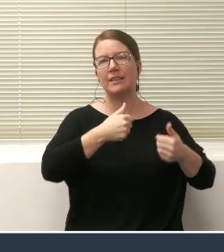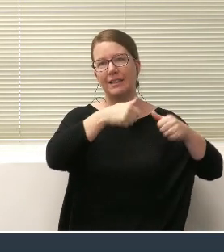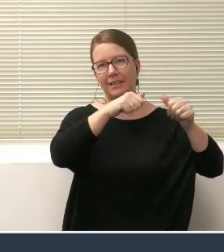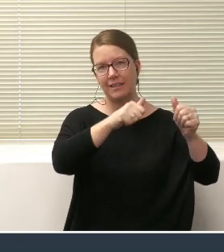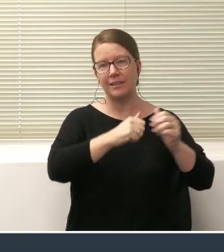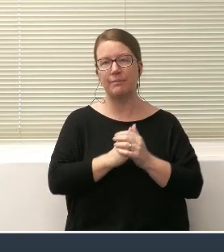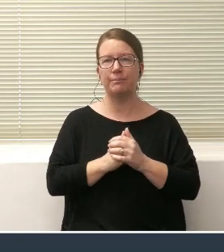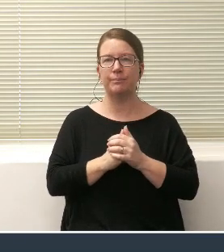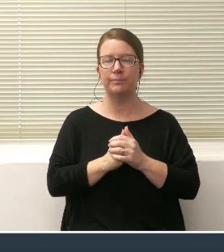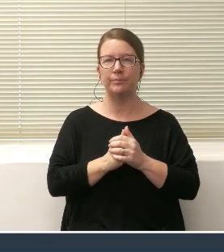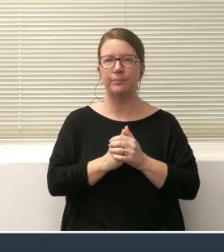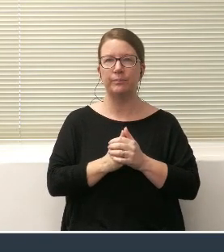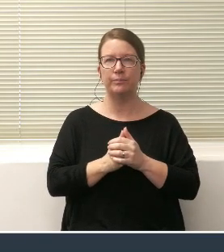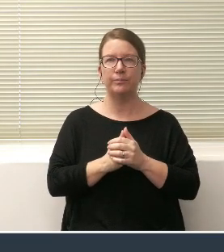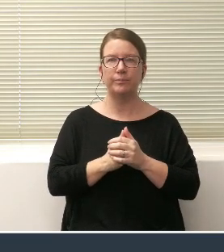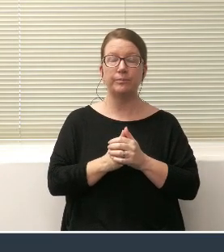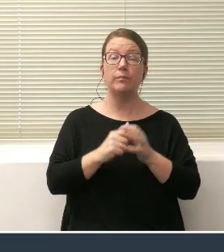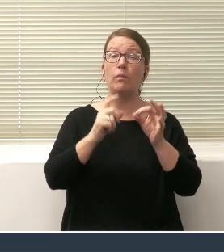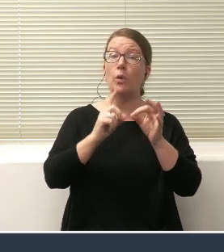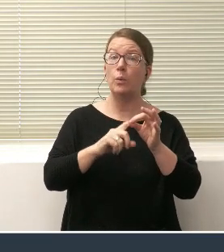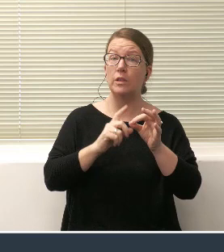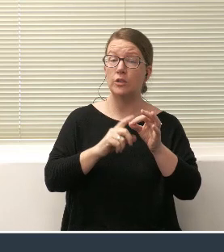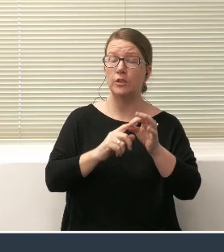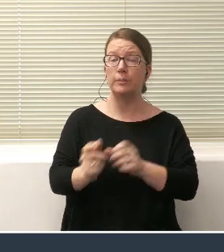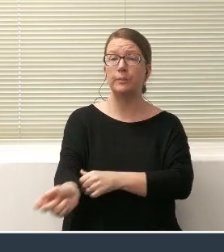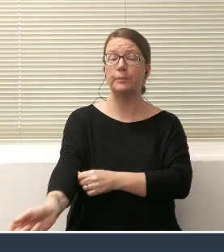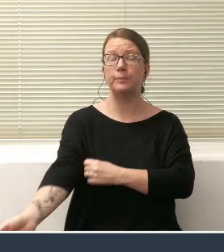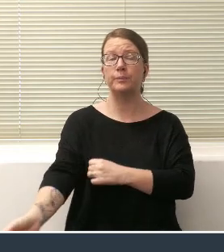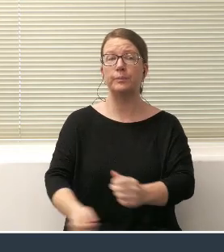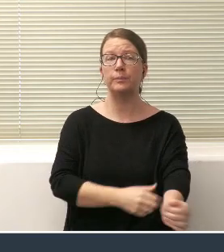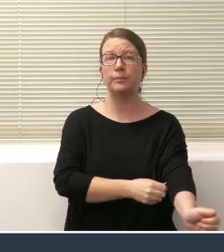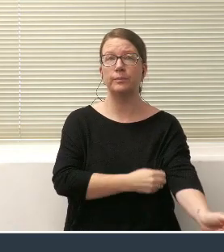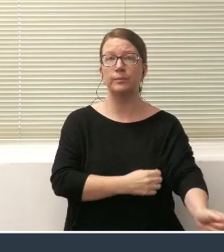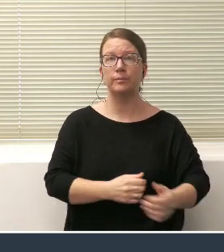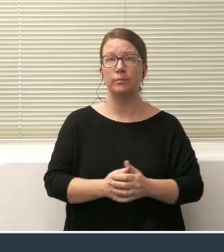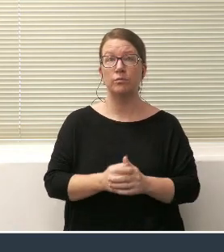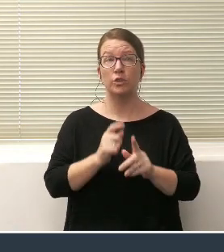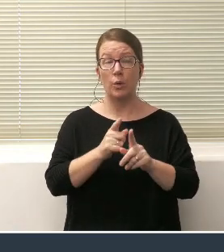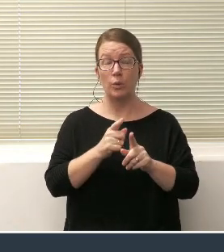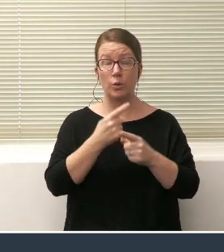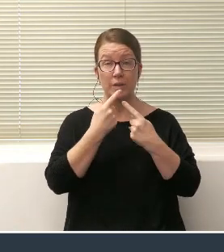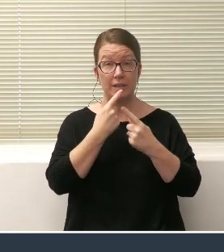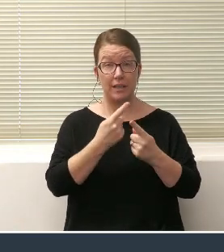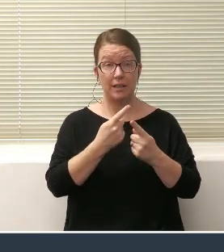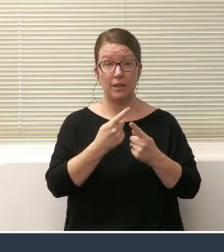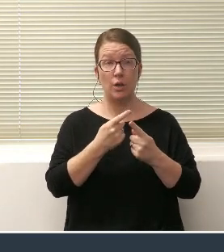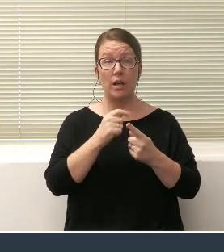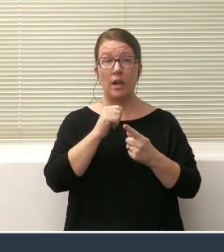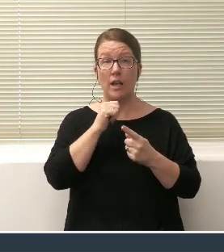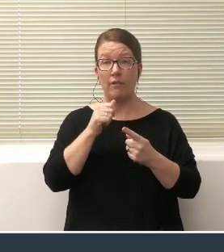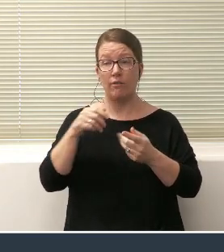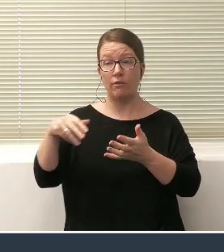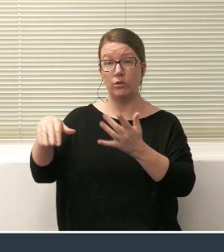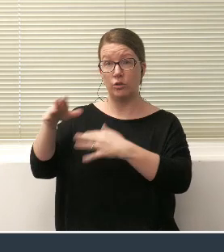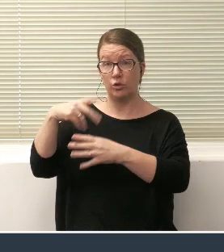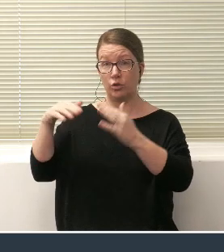Any further comments on that? So, Just a question about that through you, Madam Mayor. So you're suggesting that once those are divested,